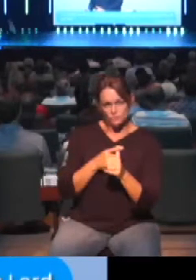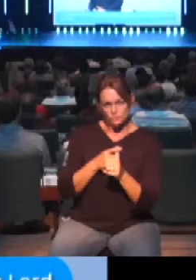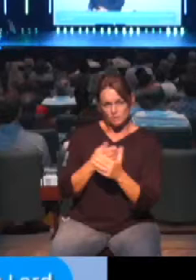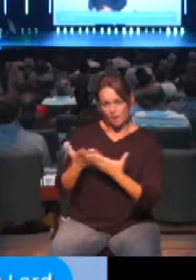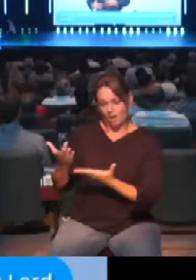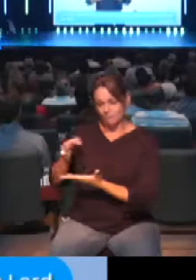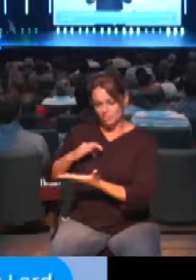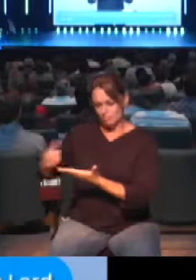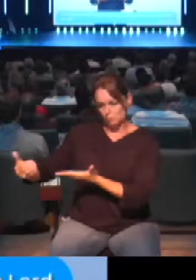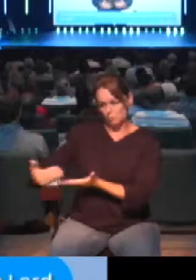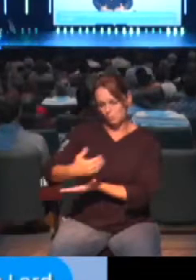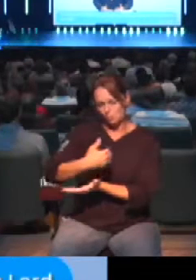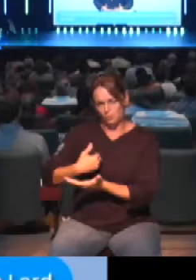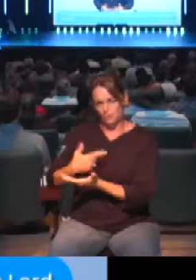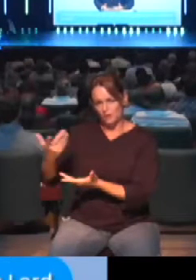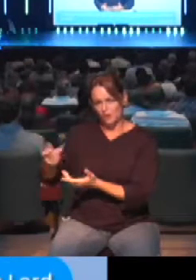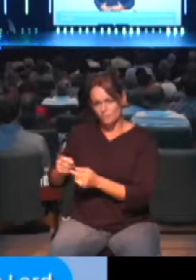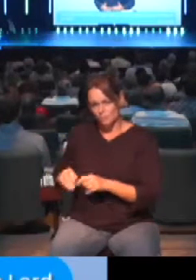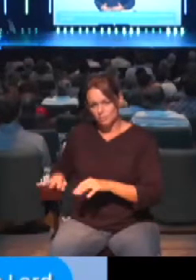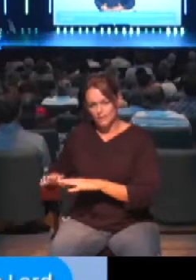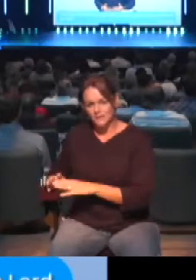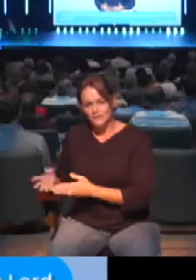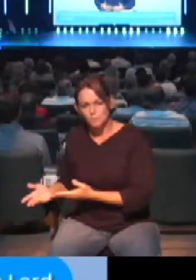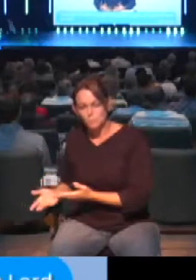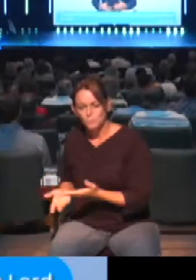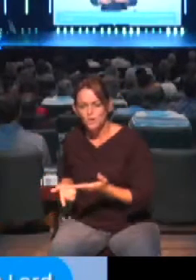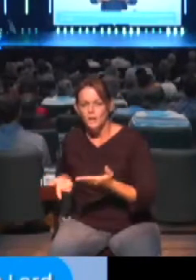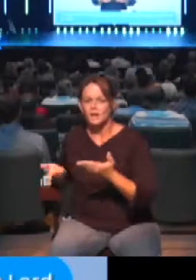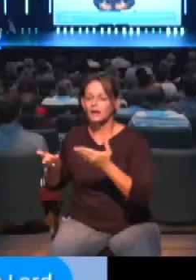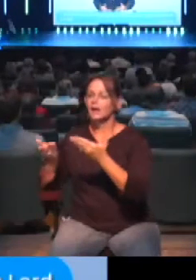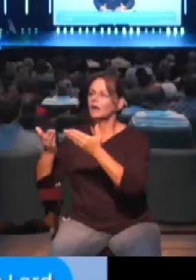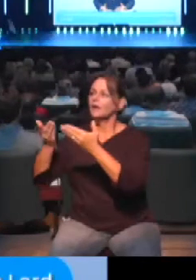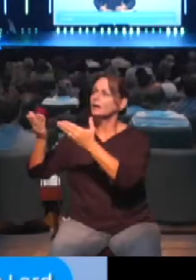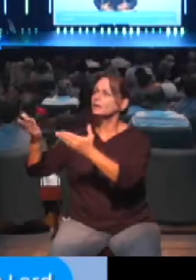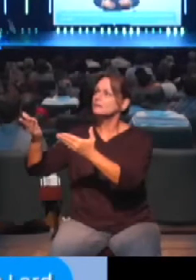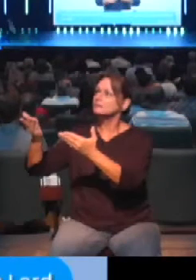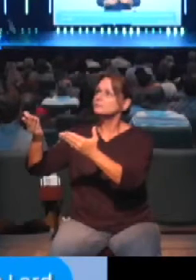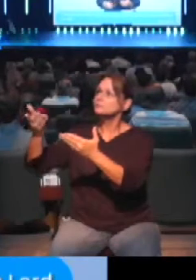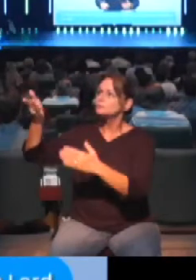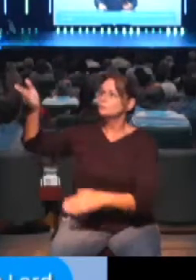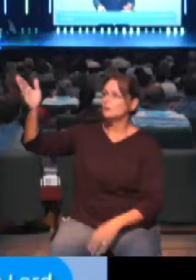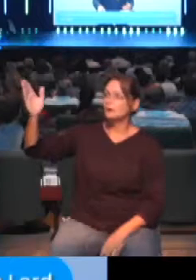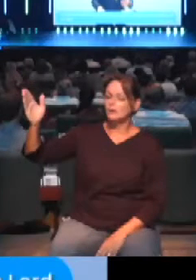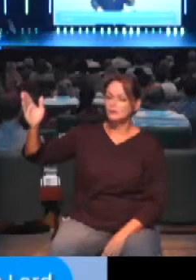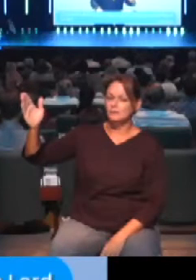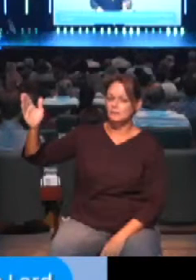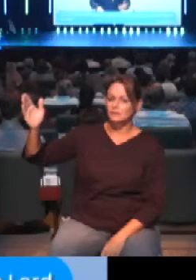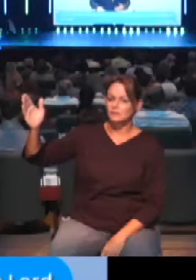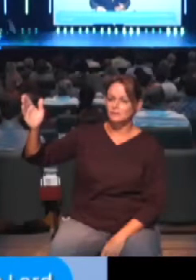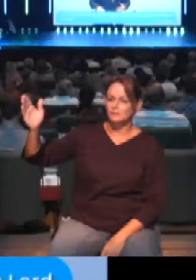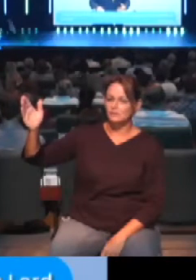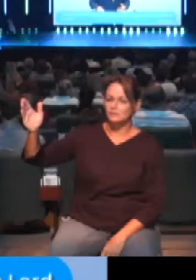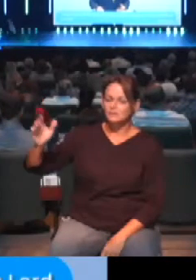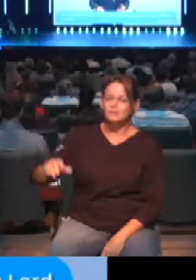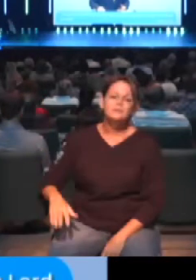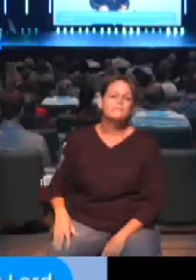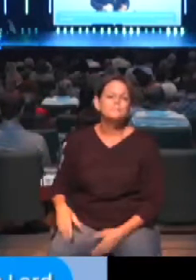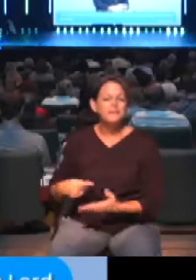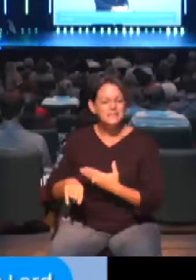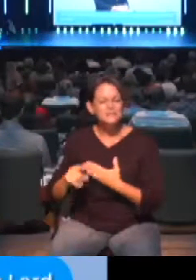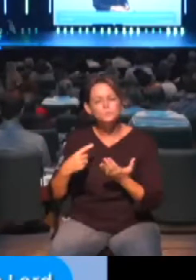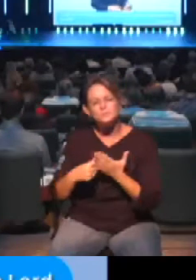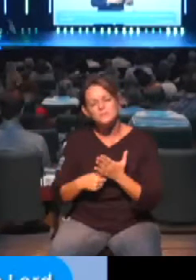land you shall bring, notice the word bring, into the house of the Lord your God. Now next week we'll go into a little bit